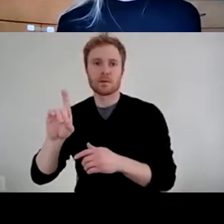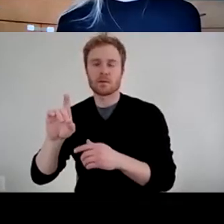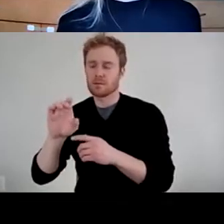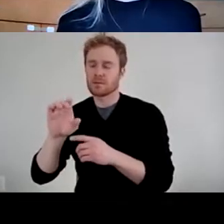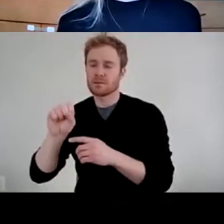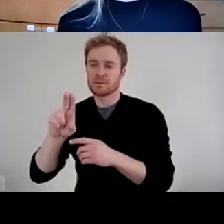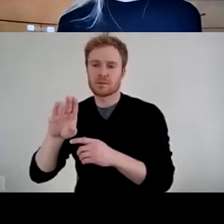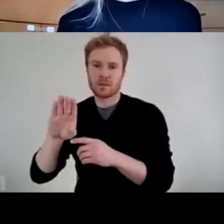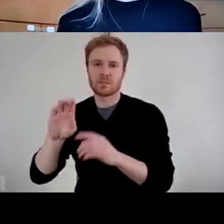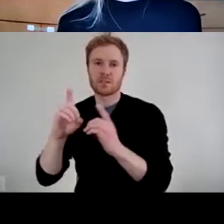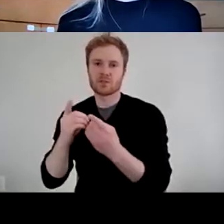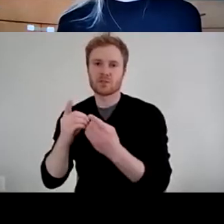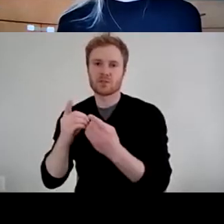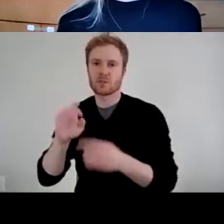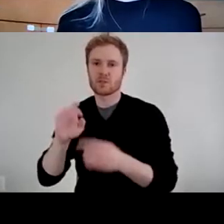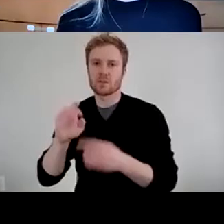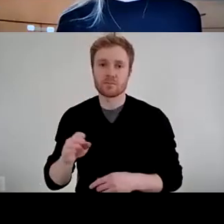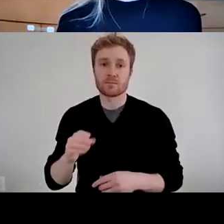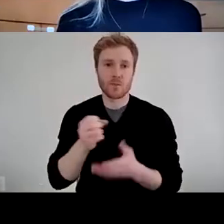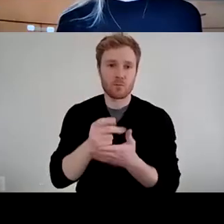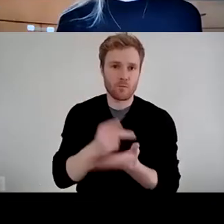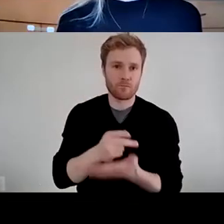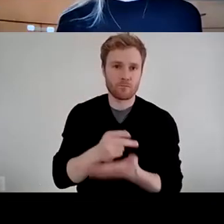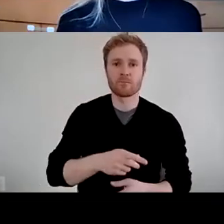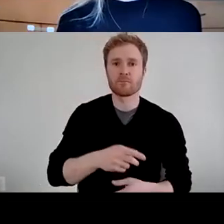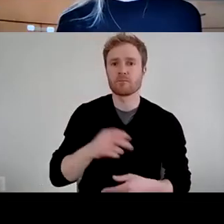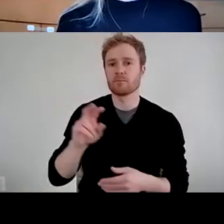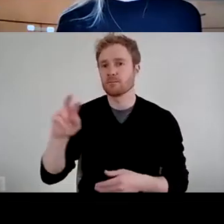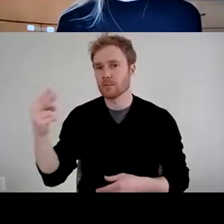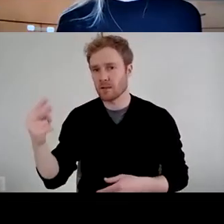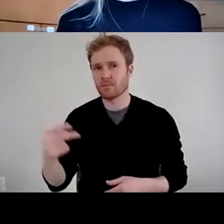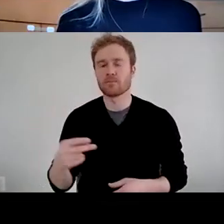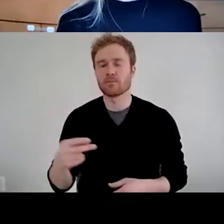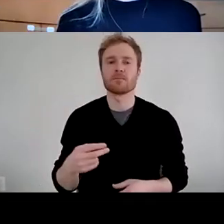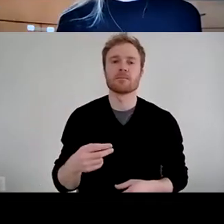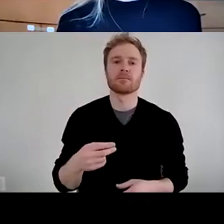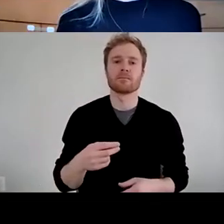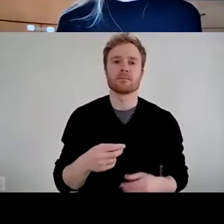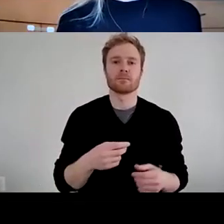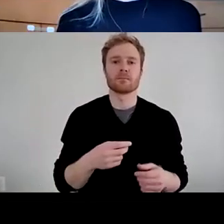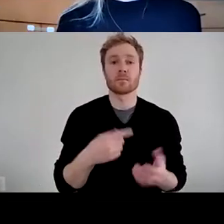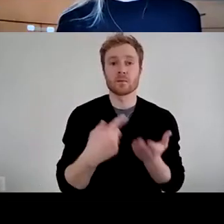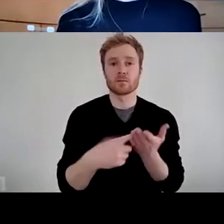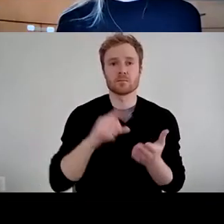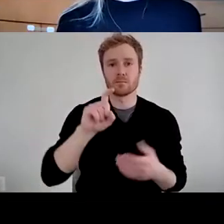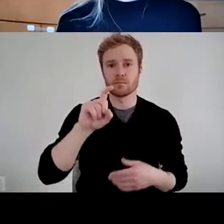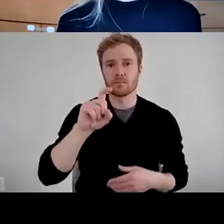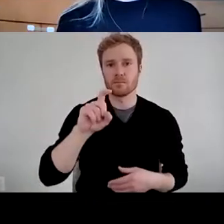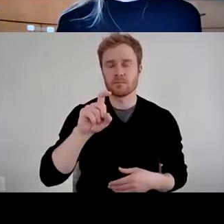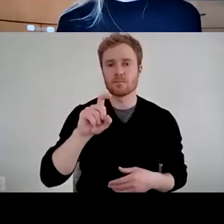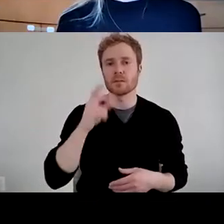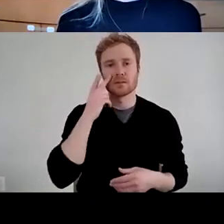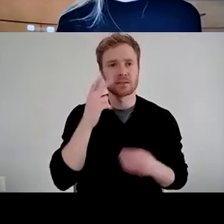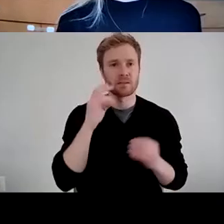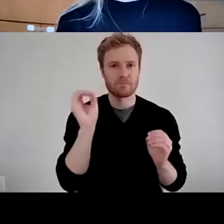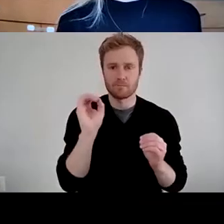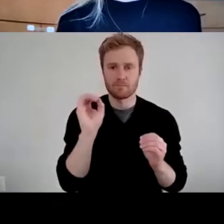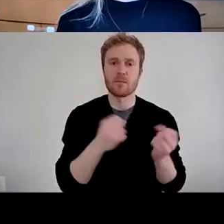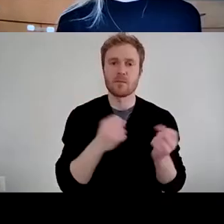87 dwelling units from 201 Stanwyck Street, GTD Golden Triangle Subdistrict D